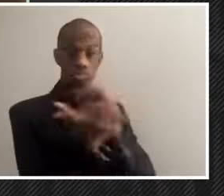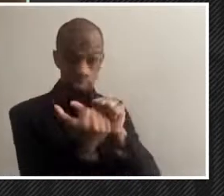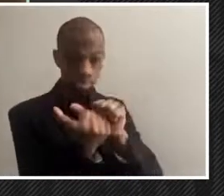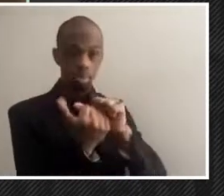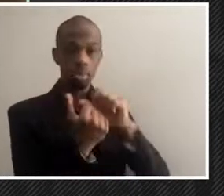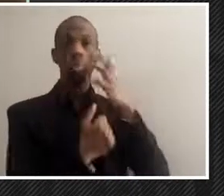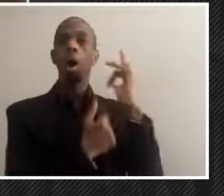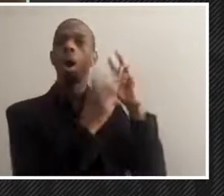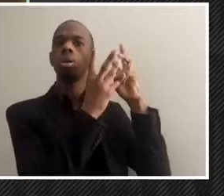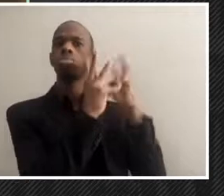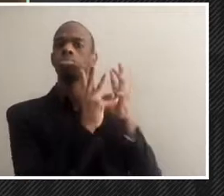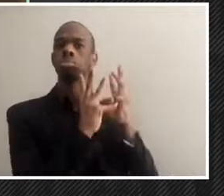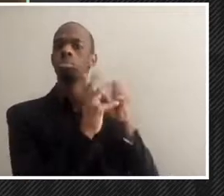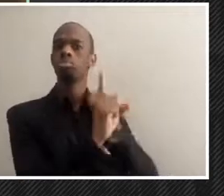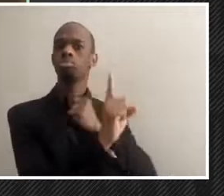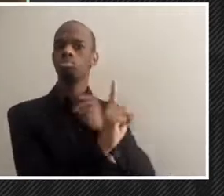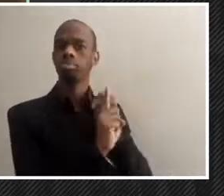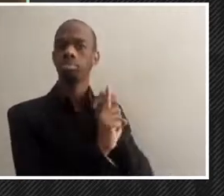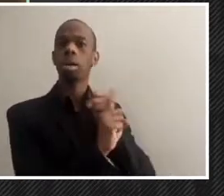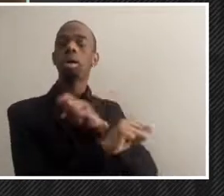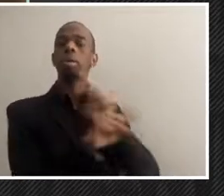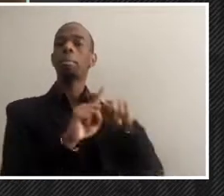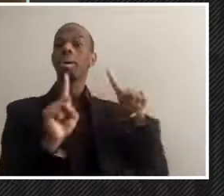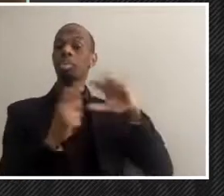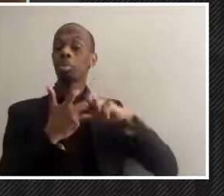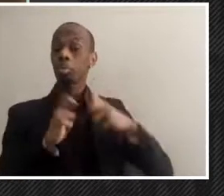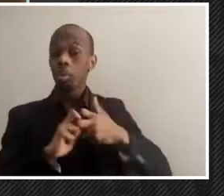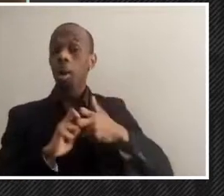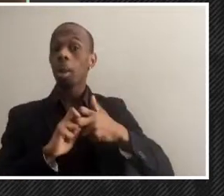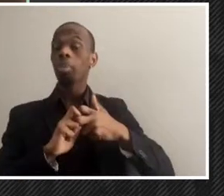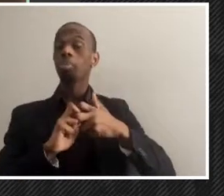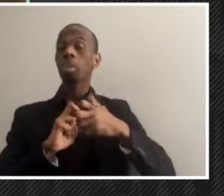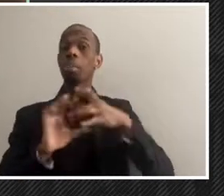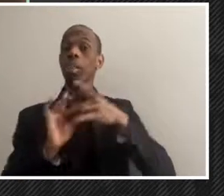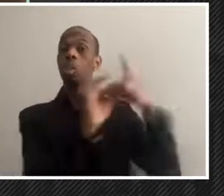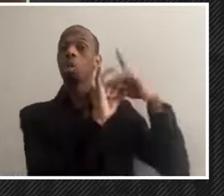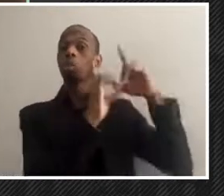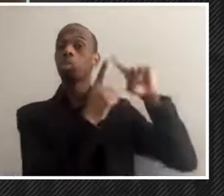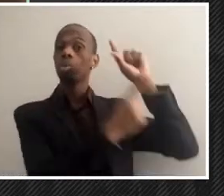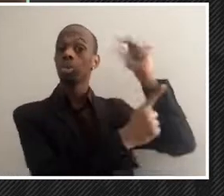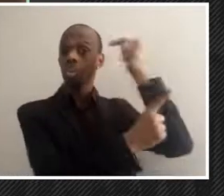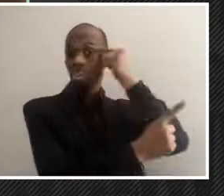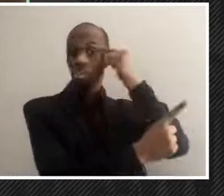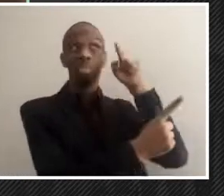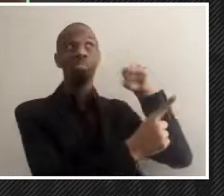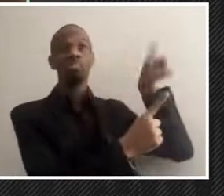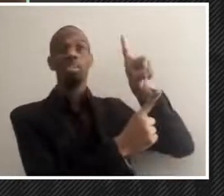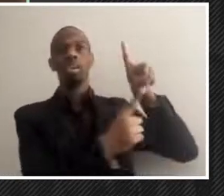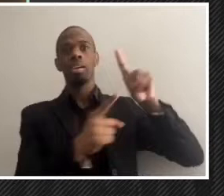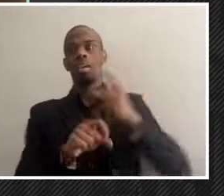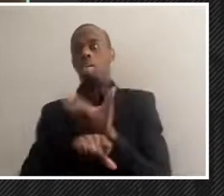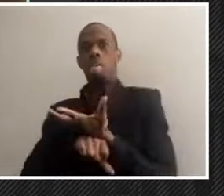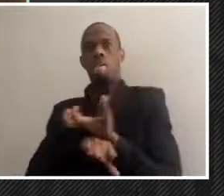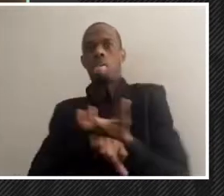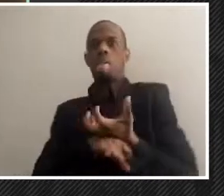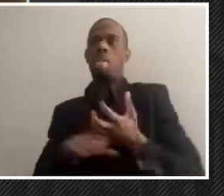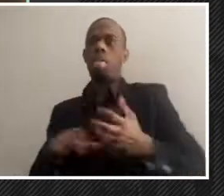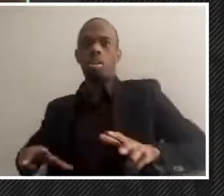crisis is directly tied to greed and power being hoarded by the